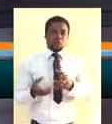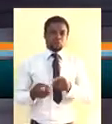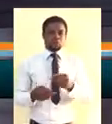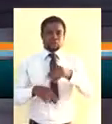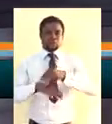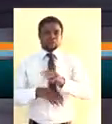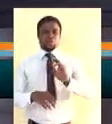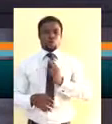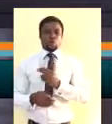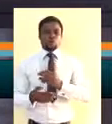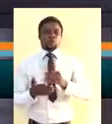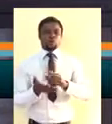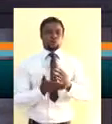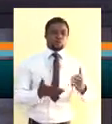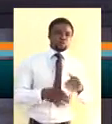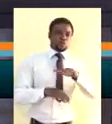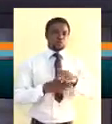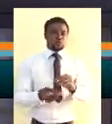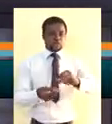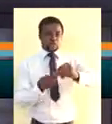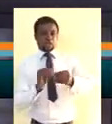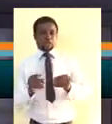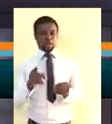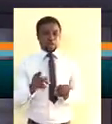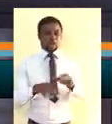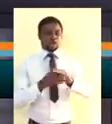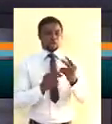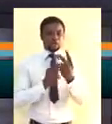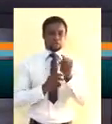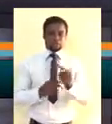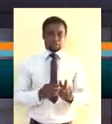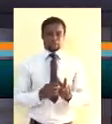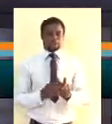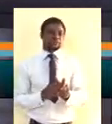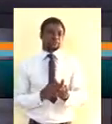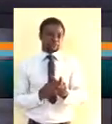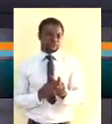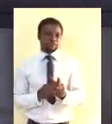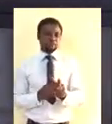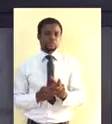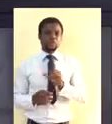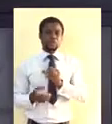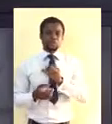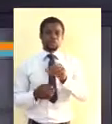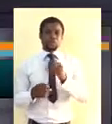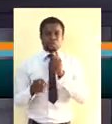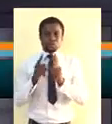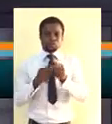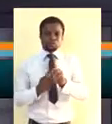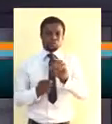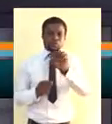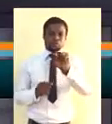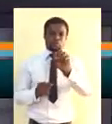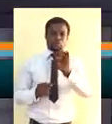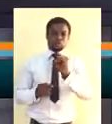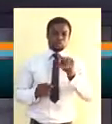feedback phone number. Now, Soji, I want us to look at the area of the stream that we're talking about. We want to